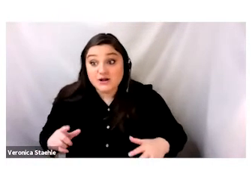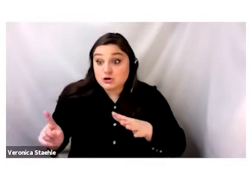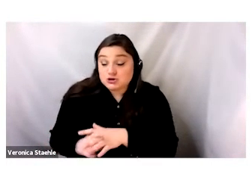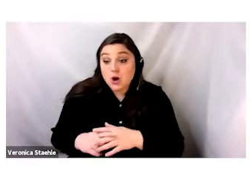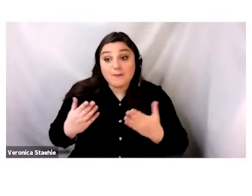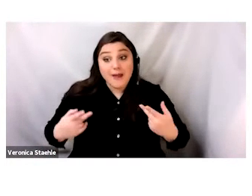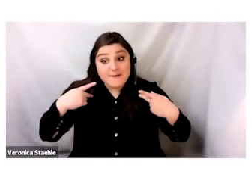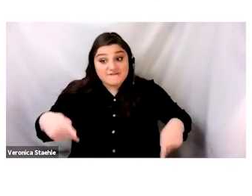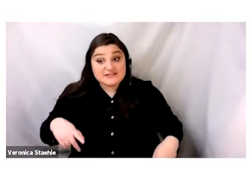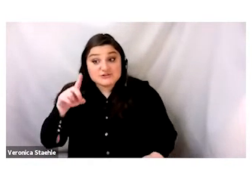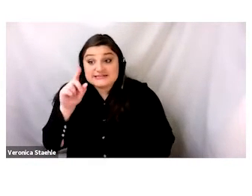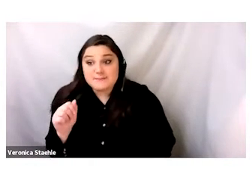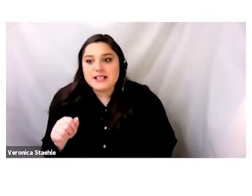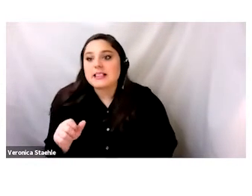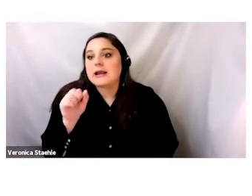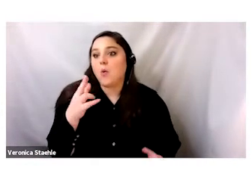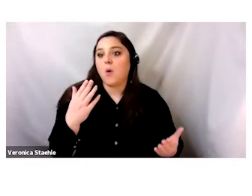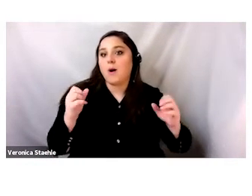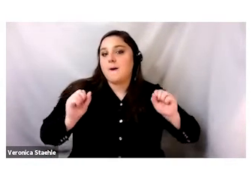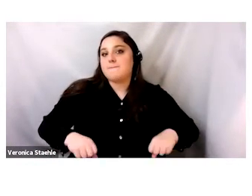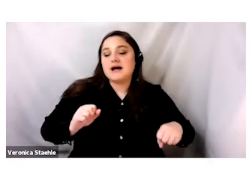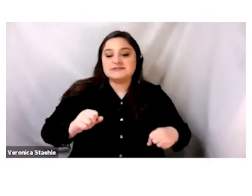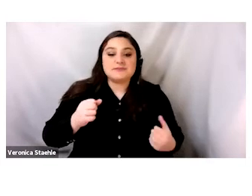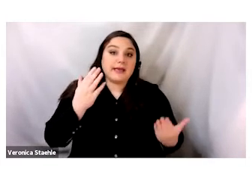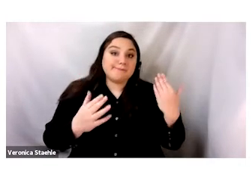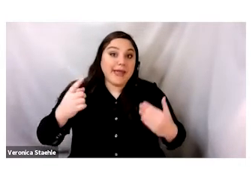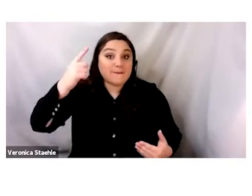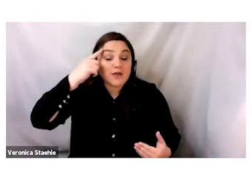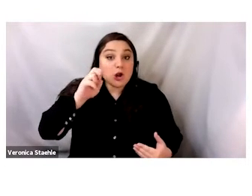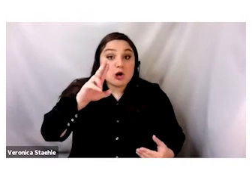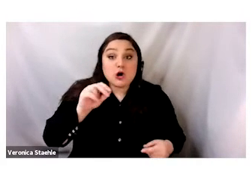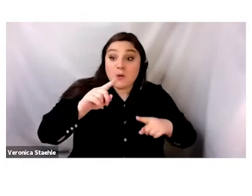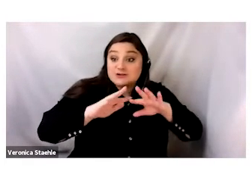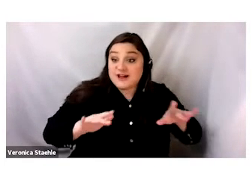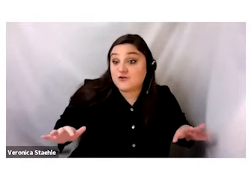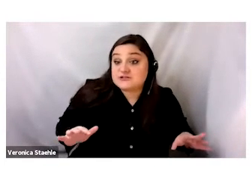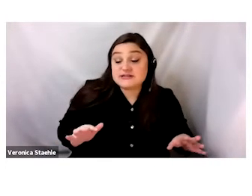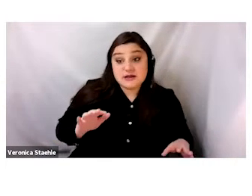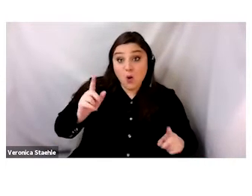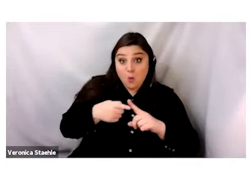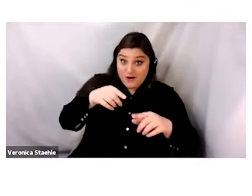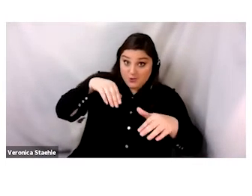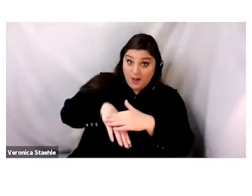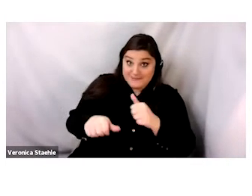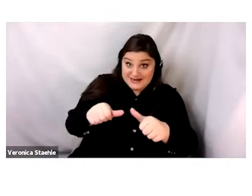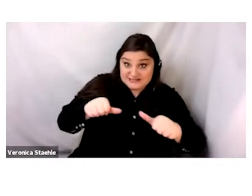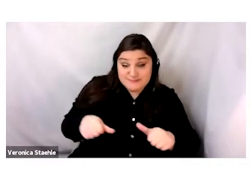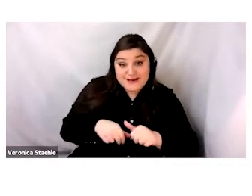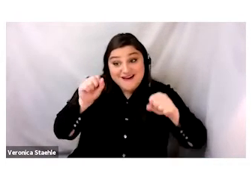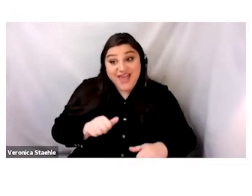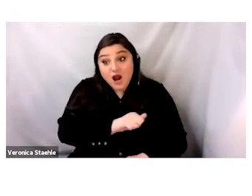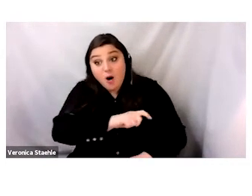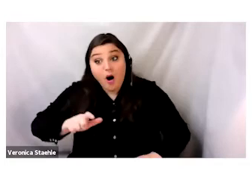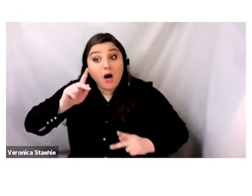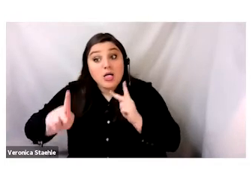physical disabilities or maybe neurodiverse, has the space been set up for them to 100% be able to